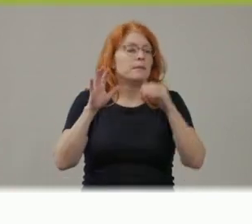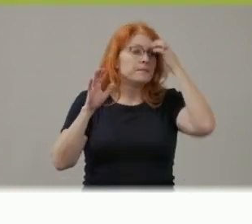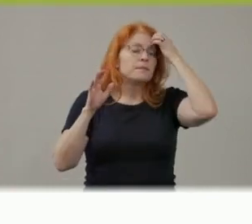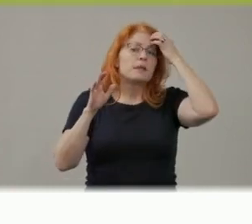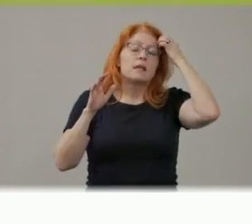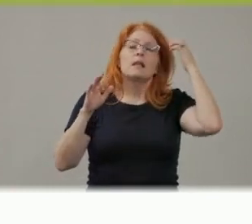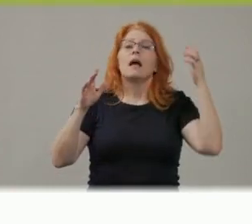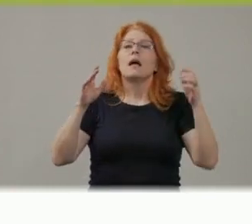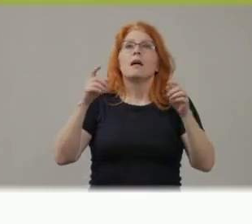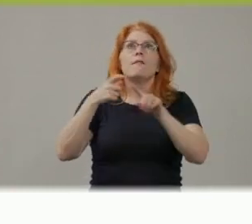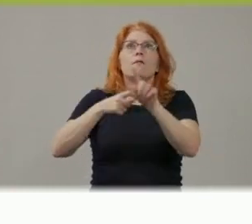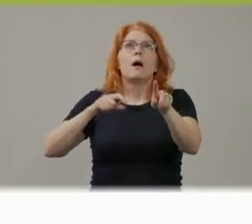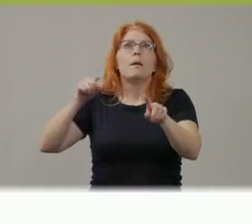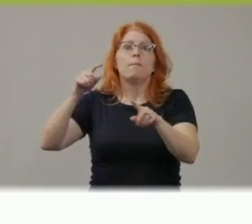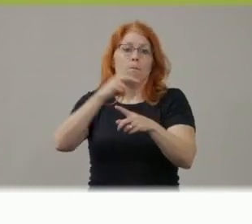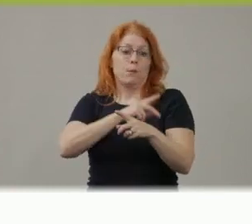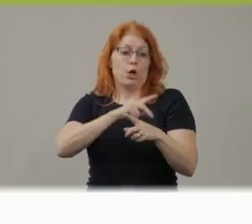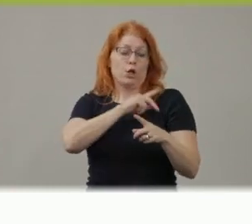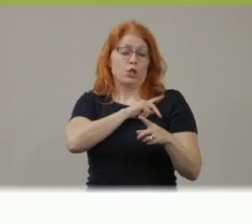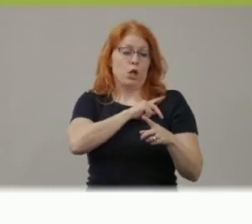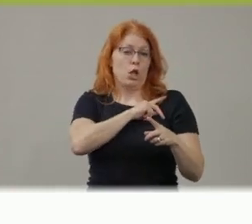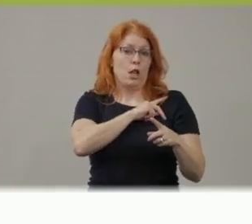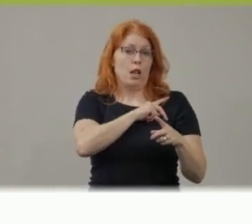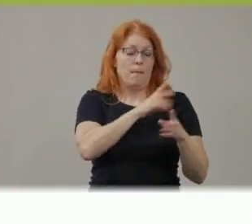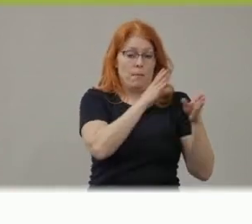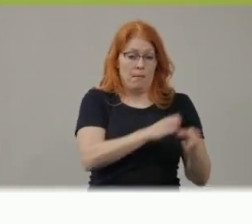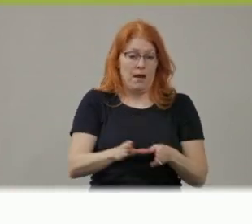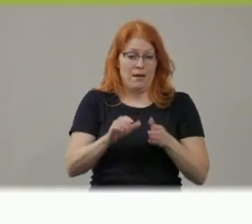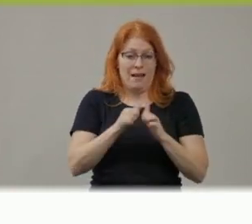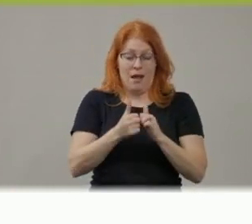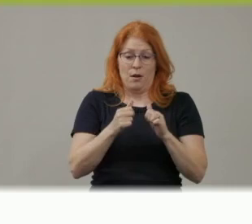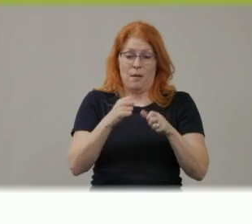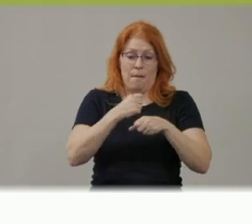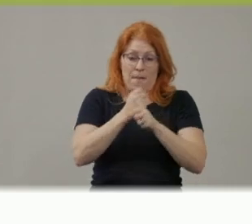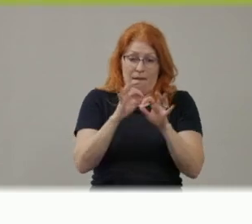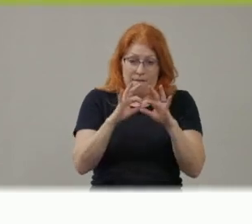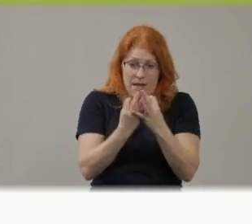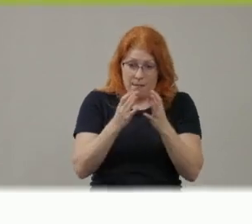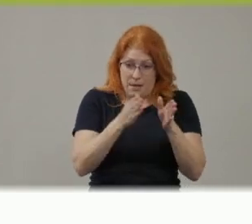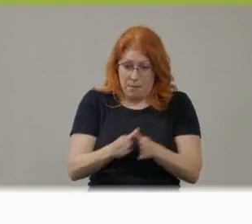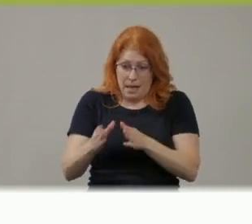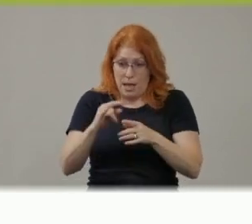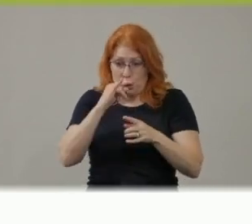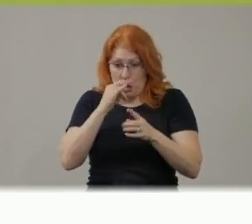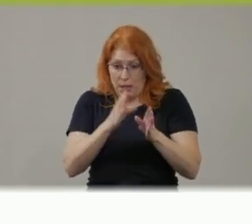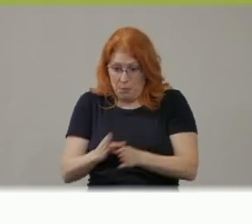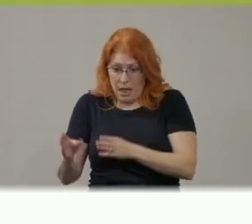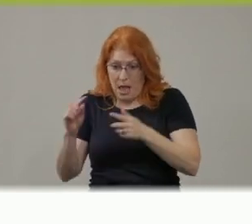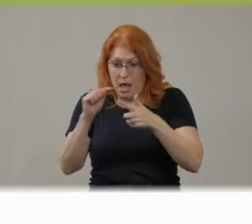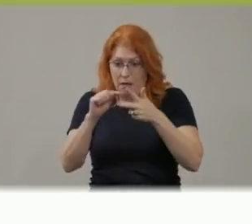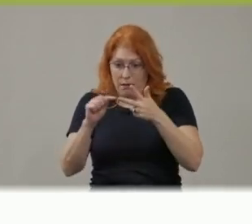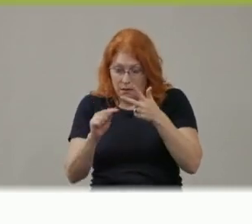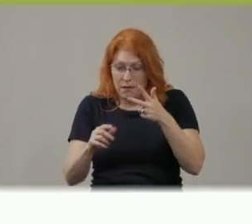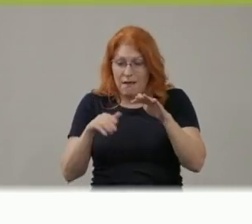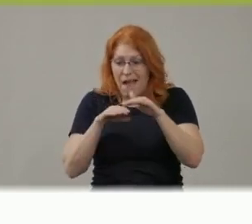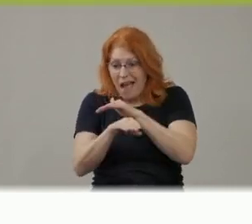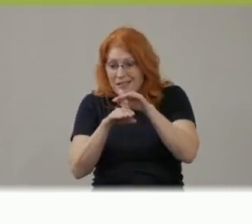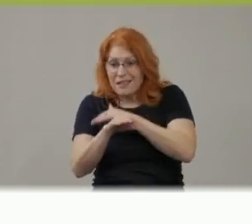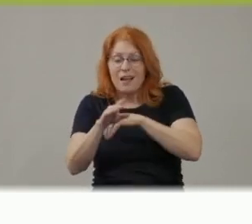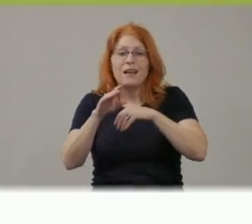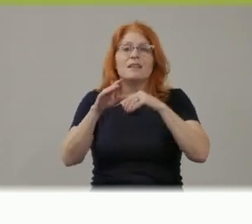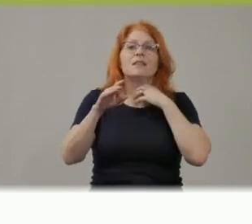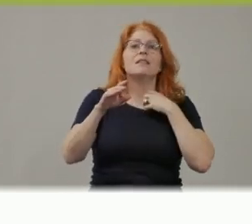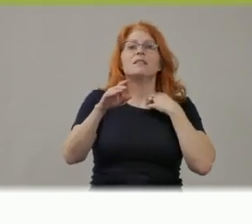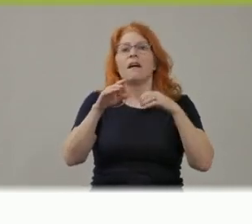the way down from personal preparedness, how to make a family plan, child plans, all the way through access and functional needs. How